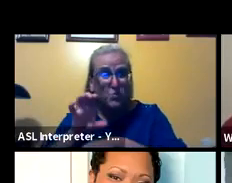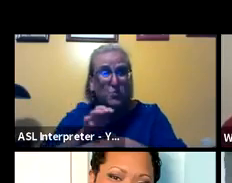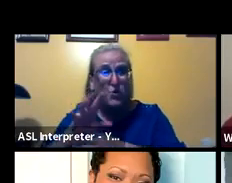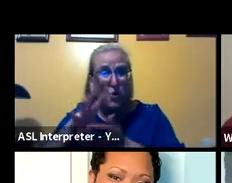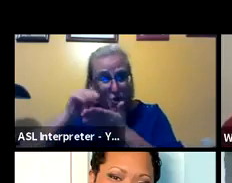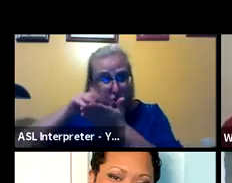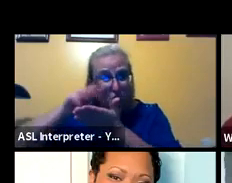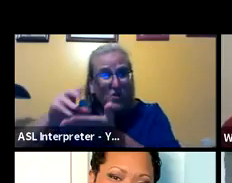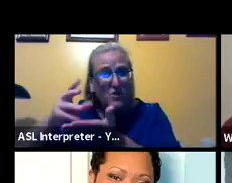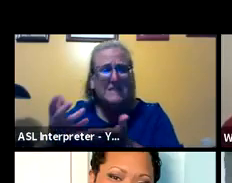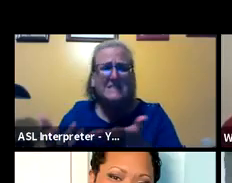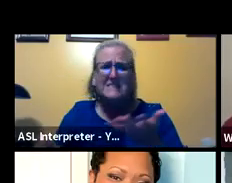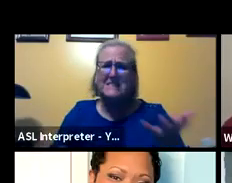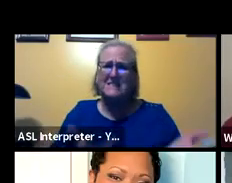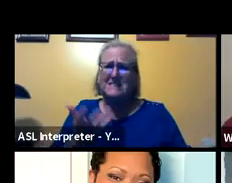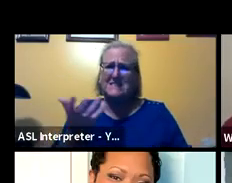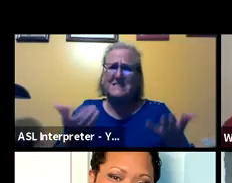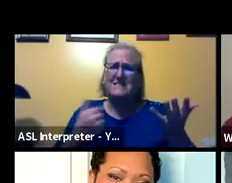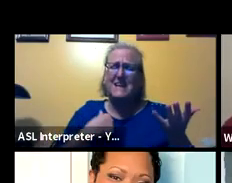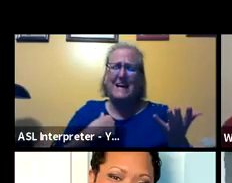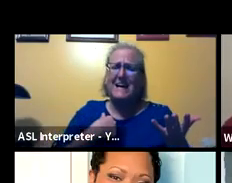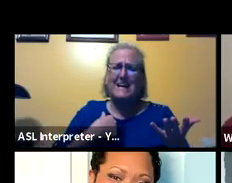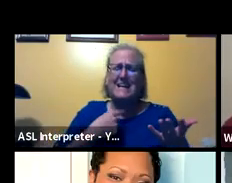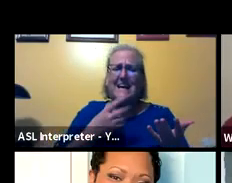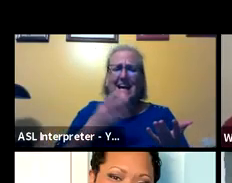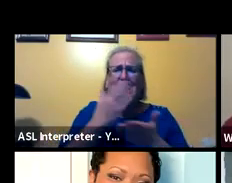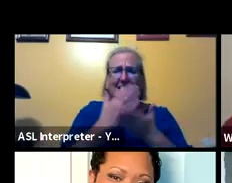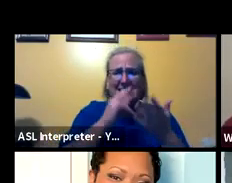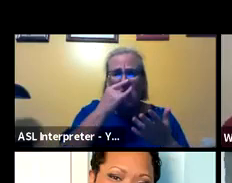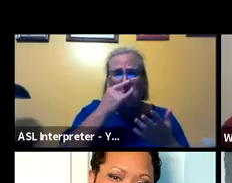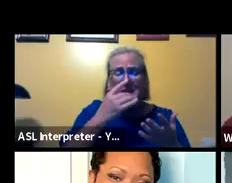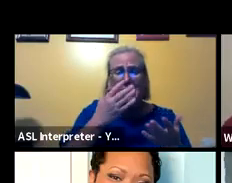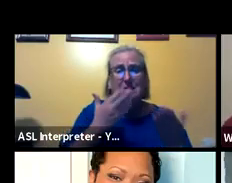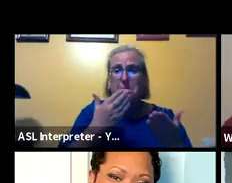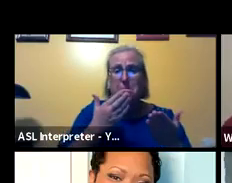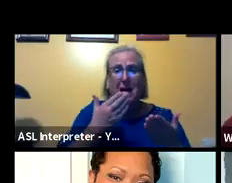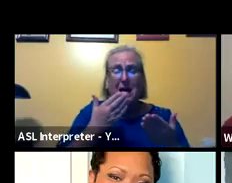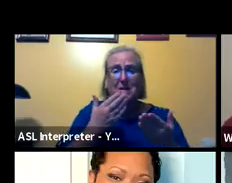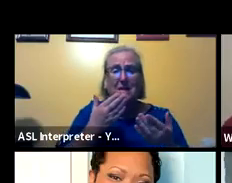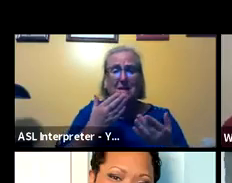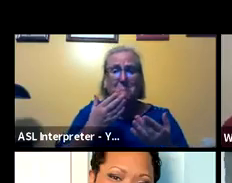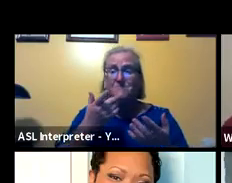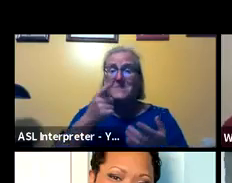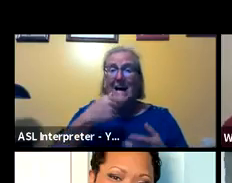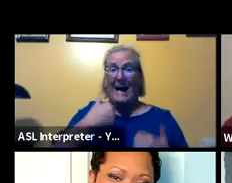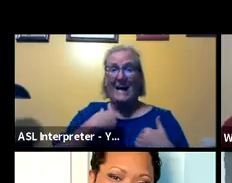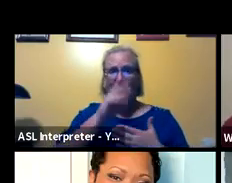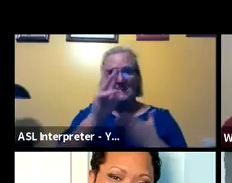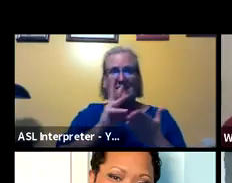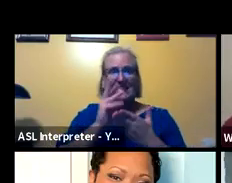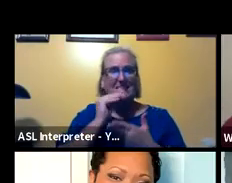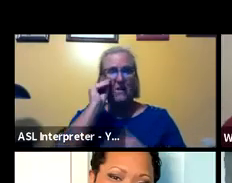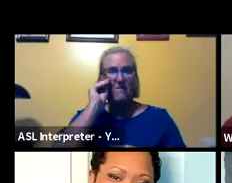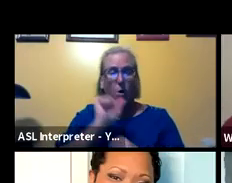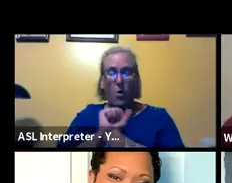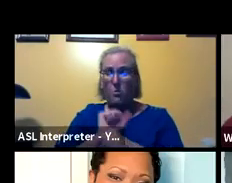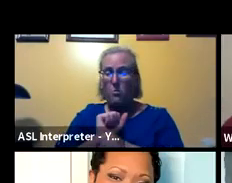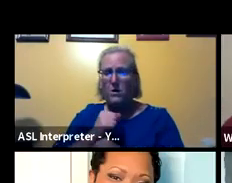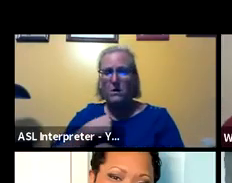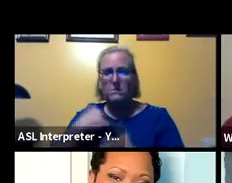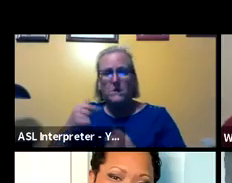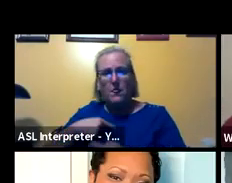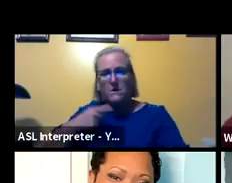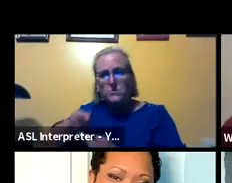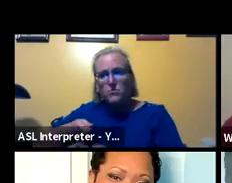But some kids may struggle in those 6 hours and not complete it, and other kids may finish it in 2 hours. I feel like the hours that we count kids